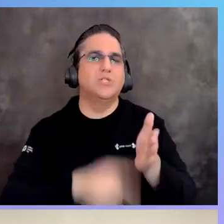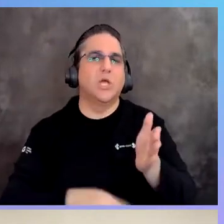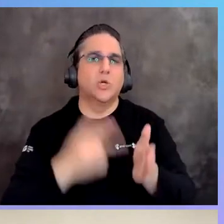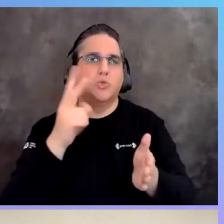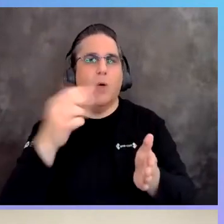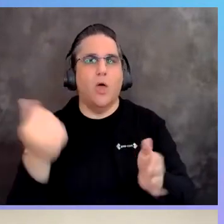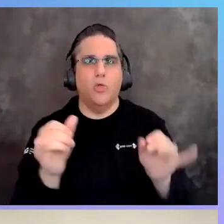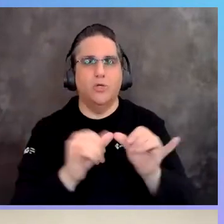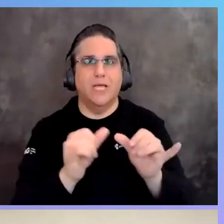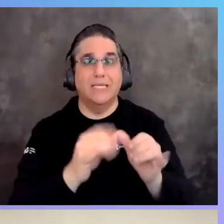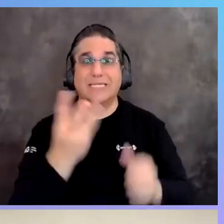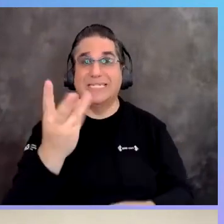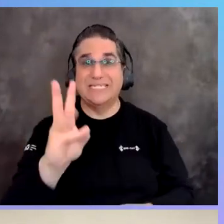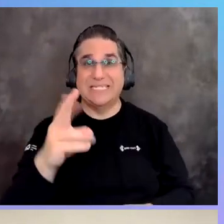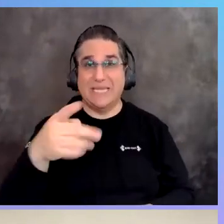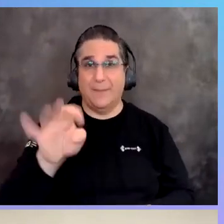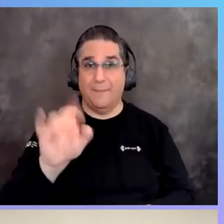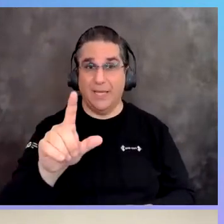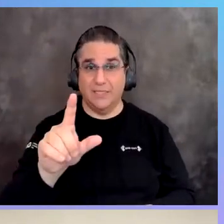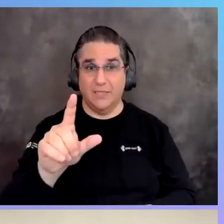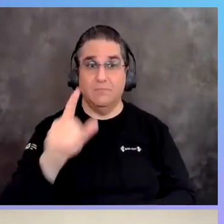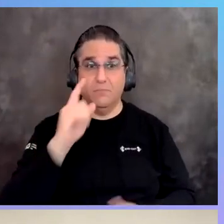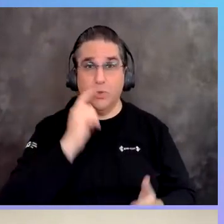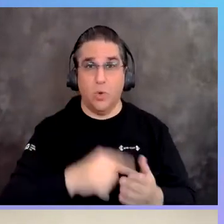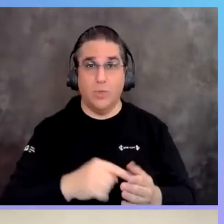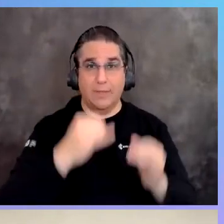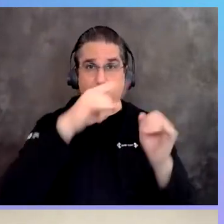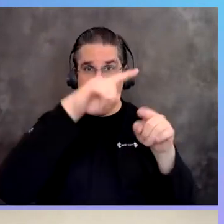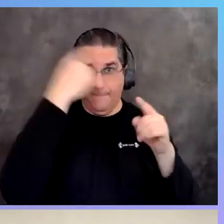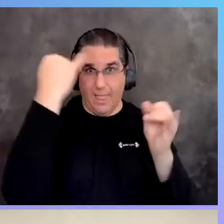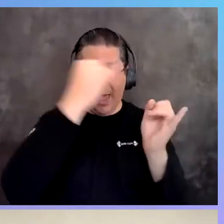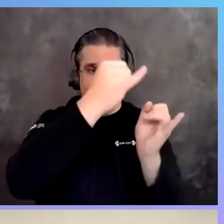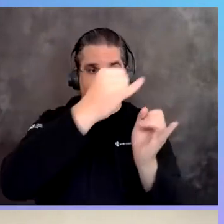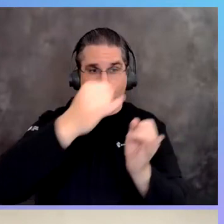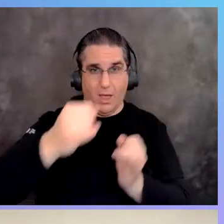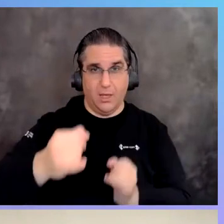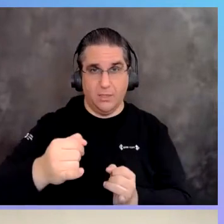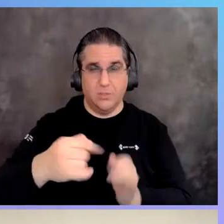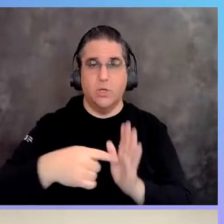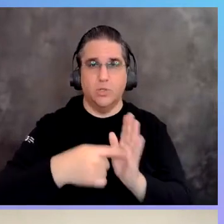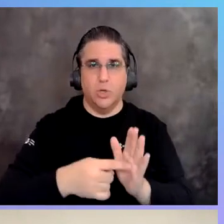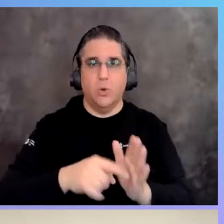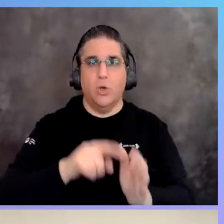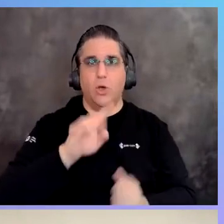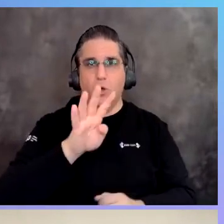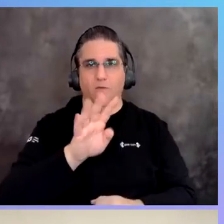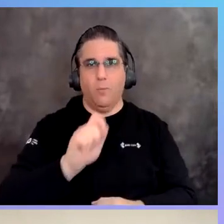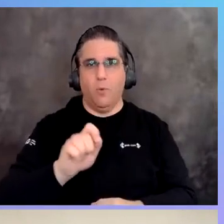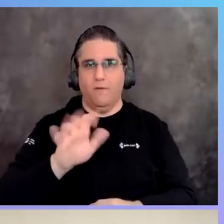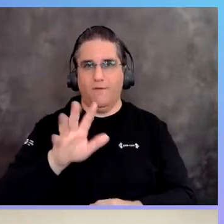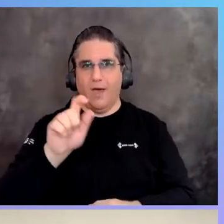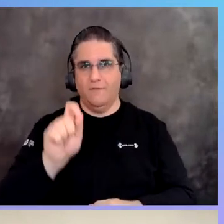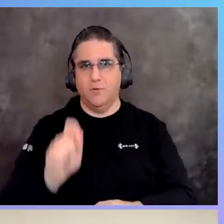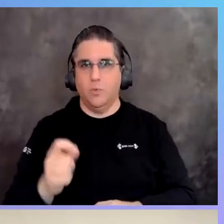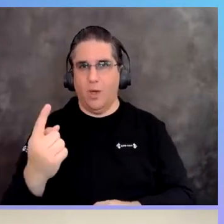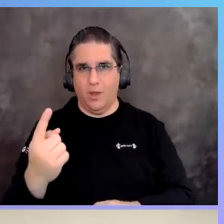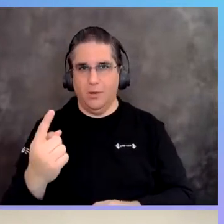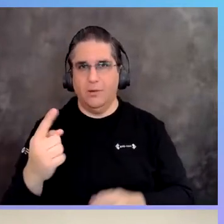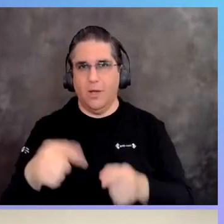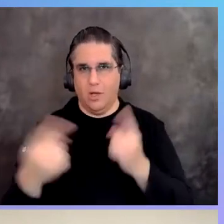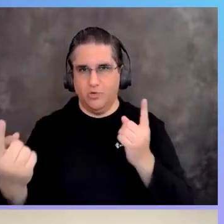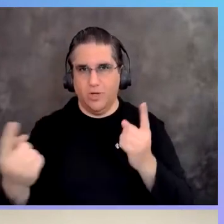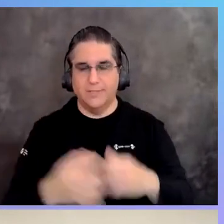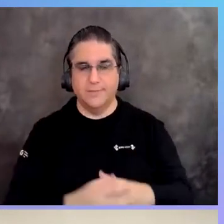16 pixel? In this example, the black line represents the 4.5 to 1 contrast ratio.